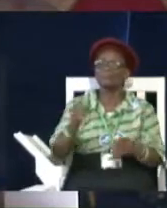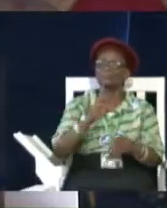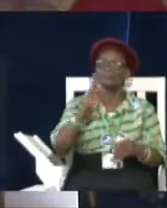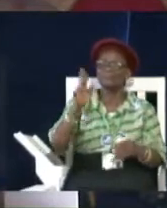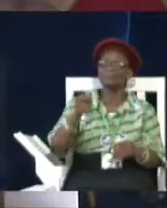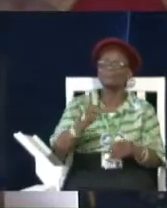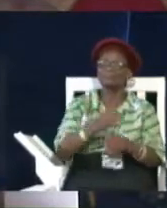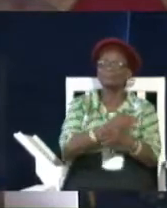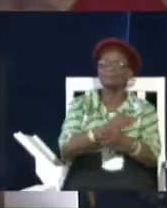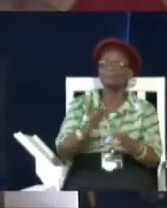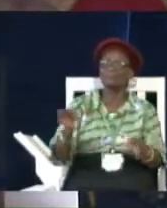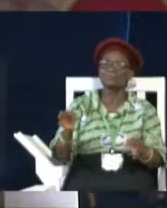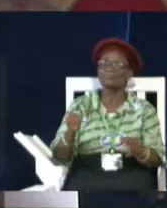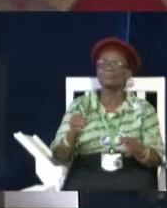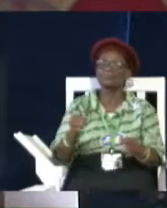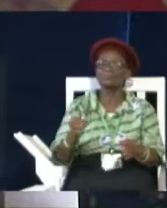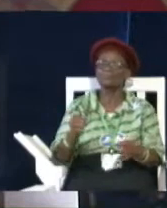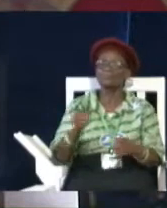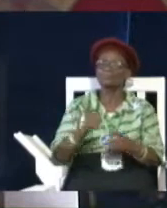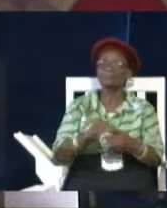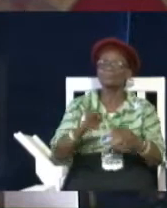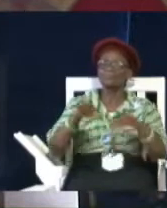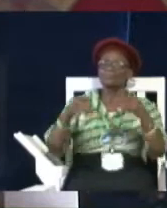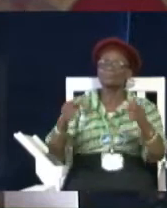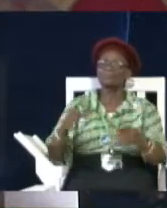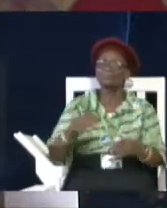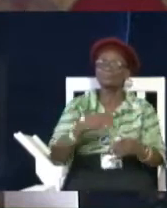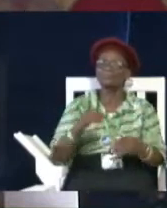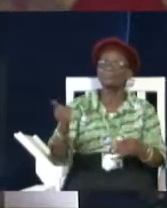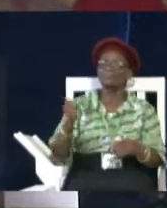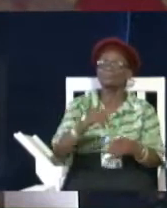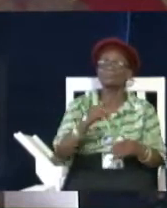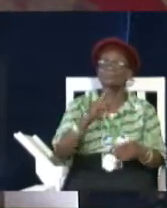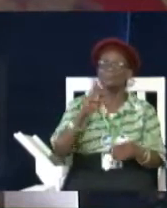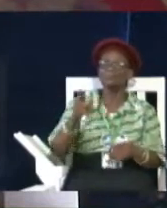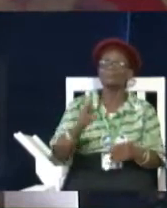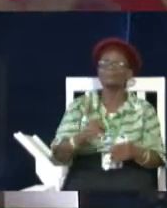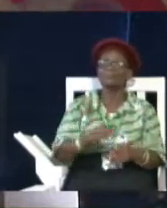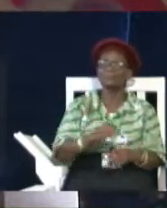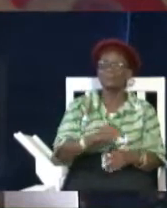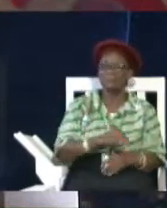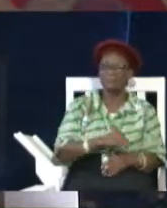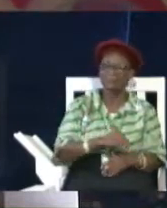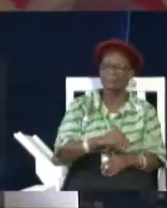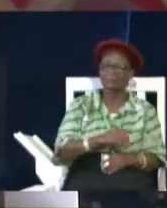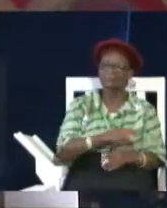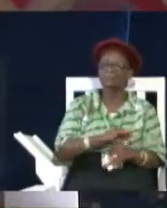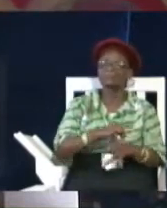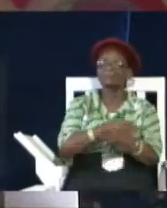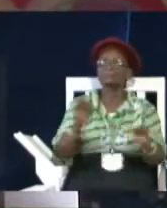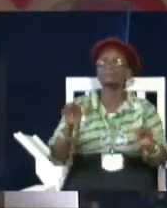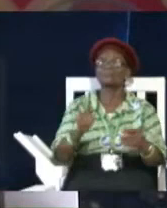leave when you want to leave. It's up to you. But it takes